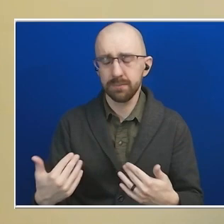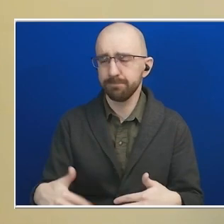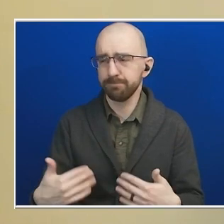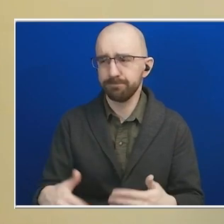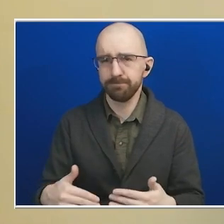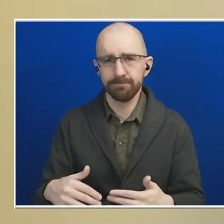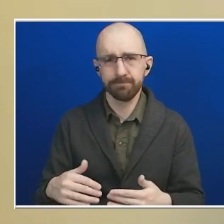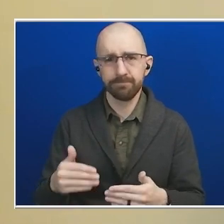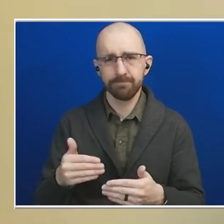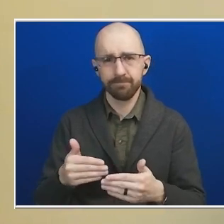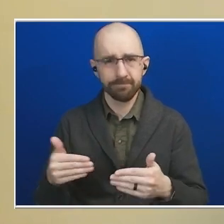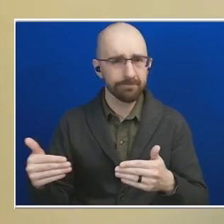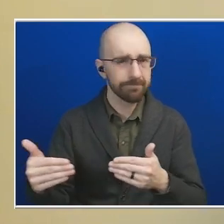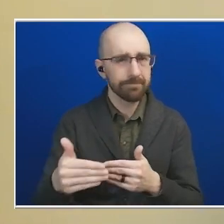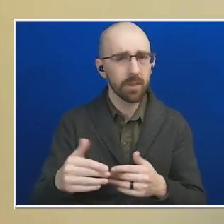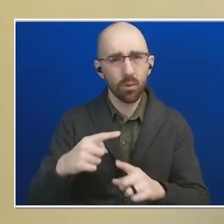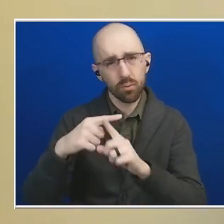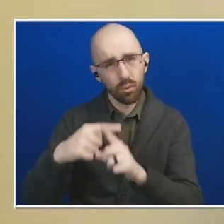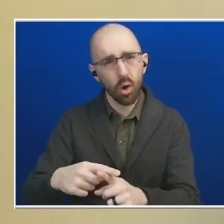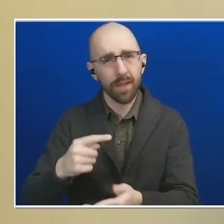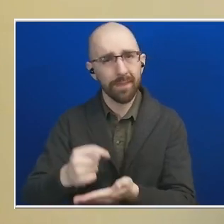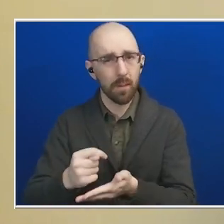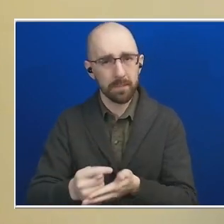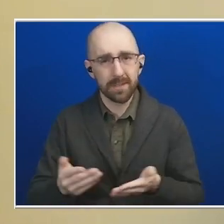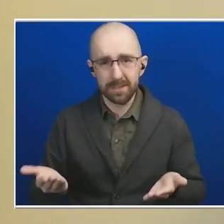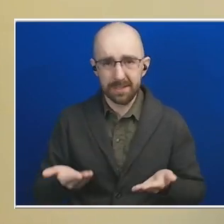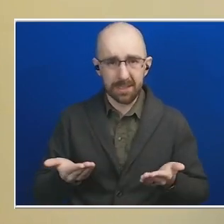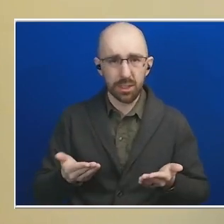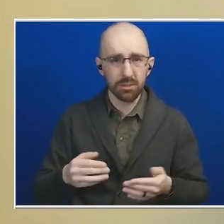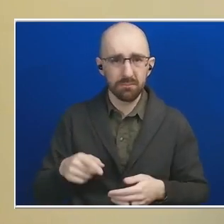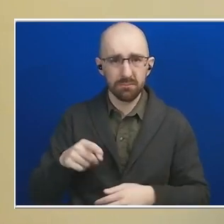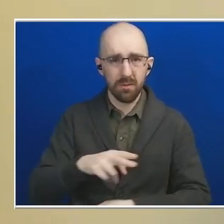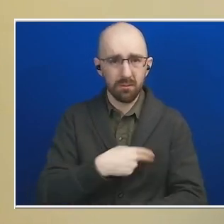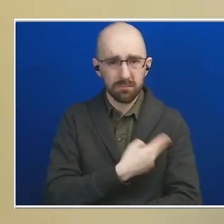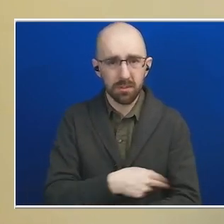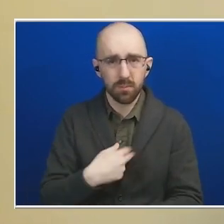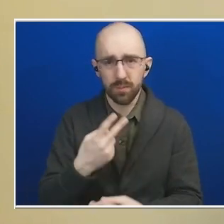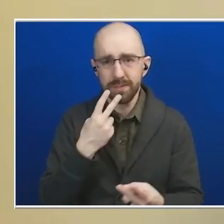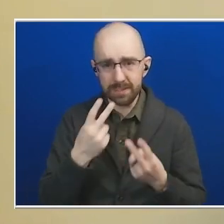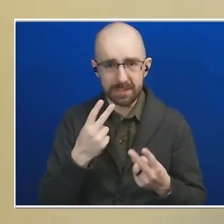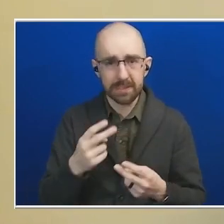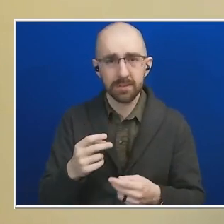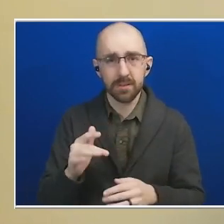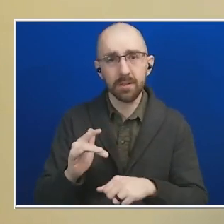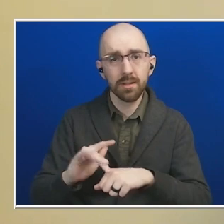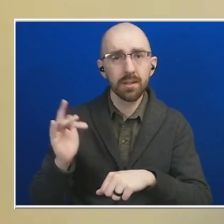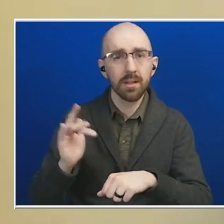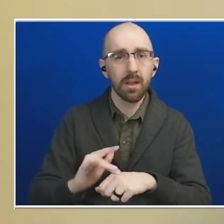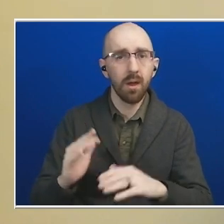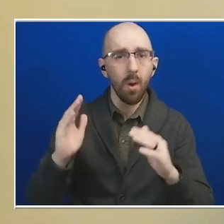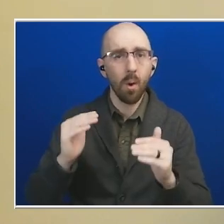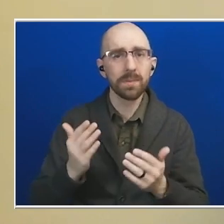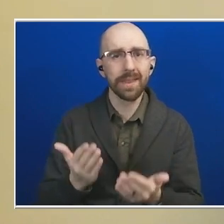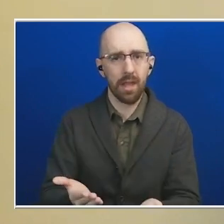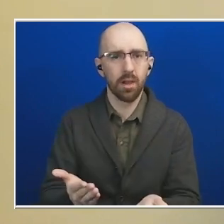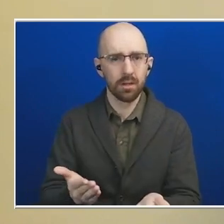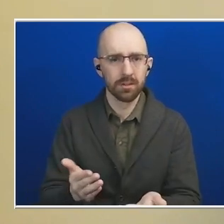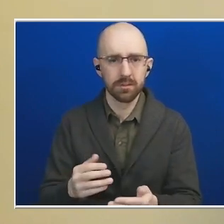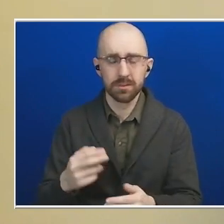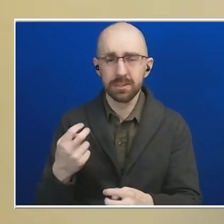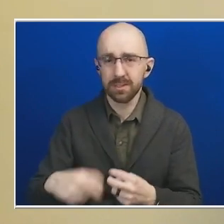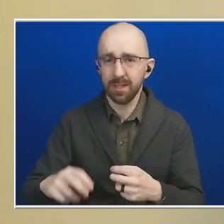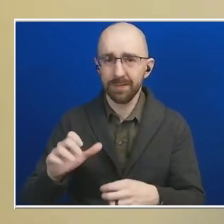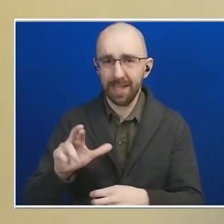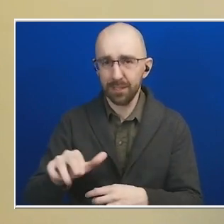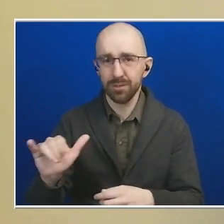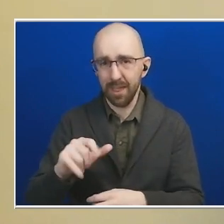cutting-edge targeted therapies here, and we've definitely seen a glimmer of hope, especially in tough cancers like pancreatic cancer.